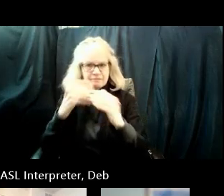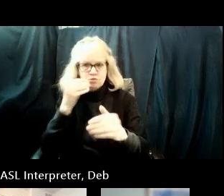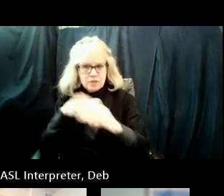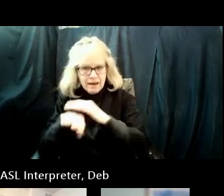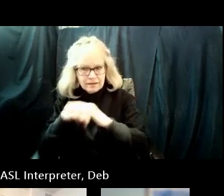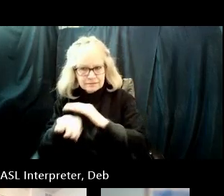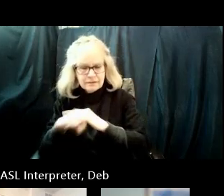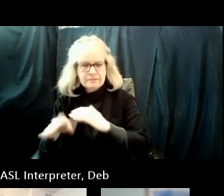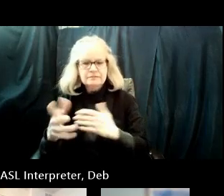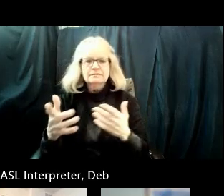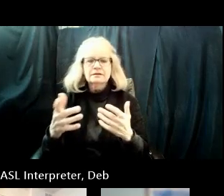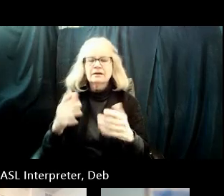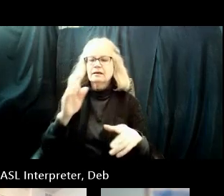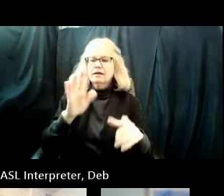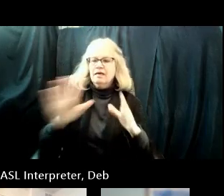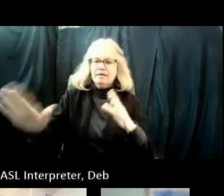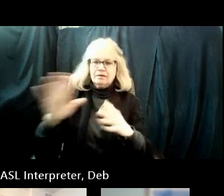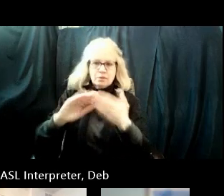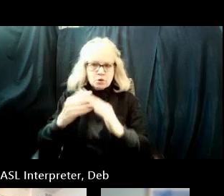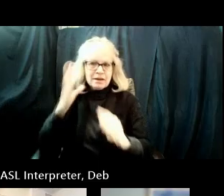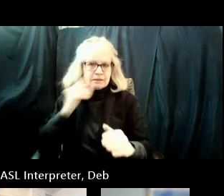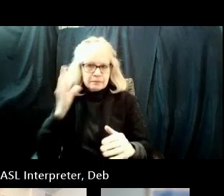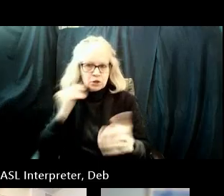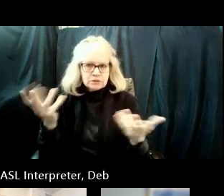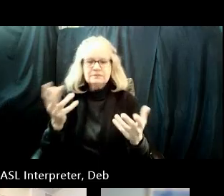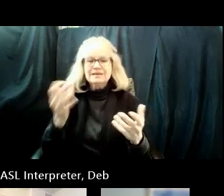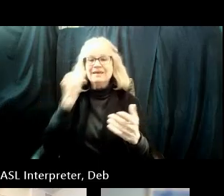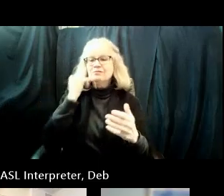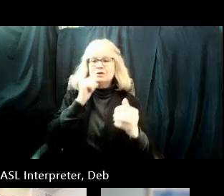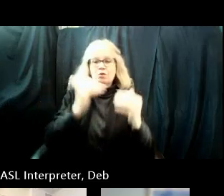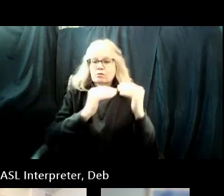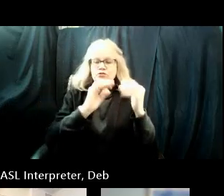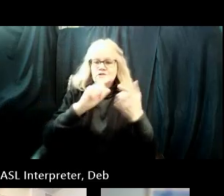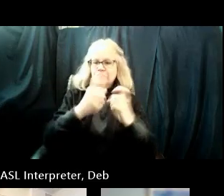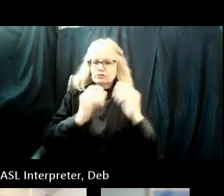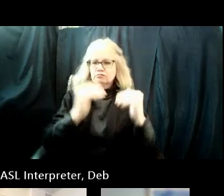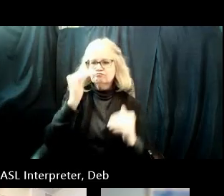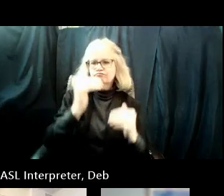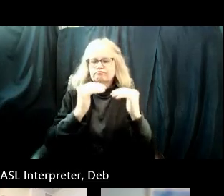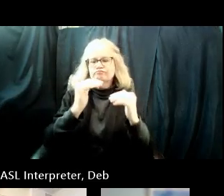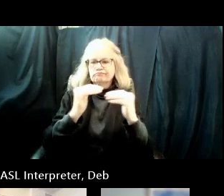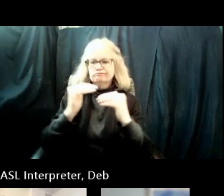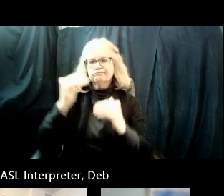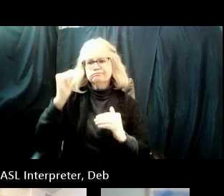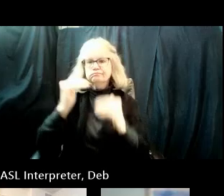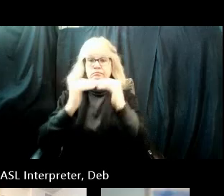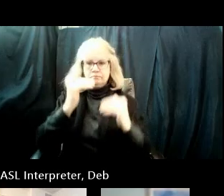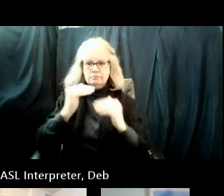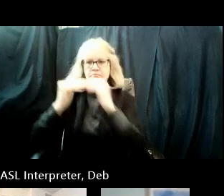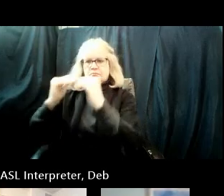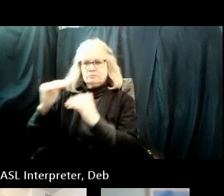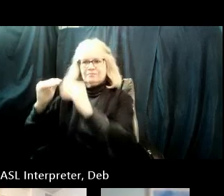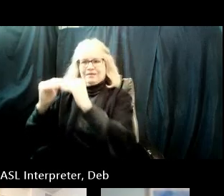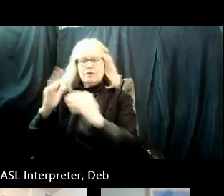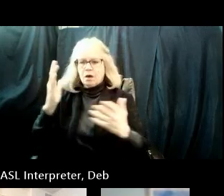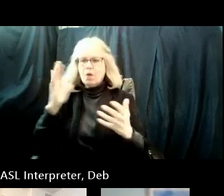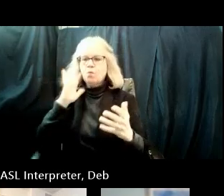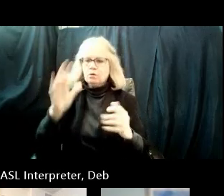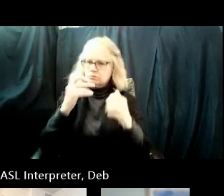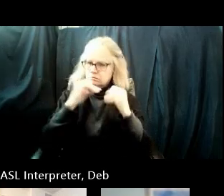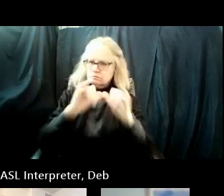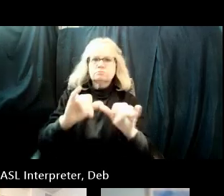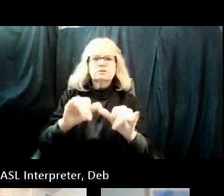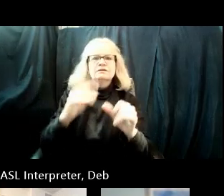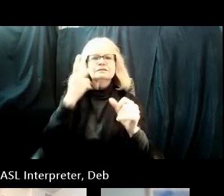people are experiencing in their communities. If we don't change disparities in those areas, we will continue to see health inequities because